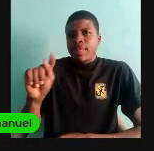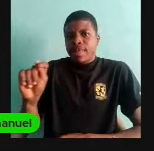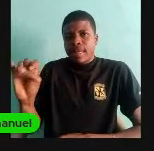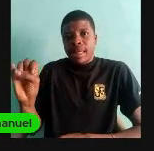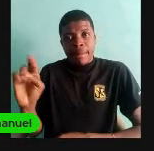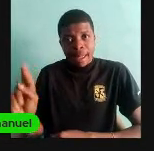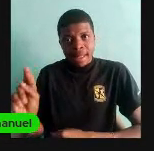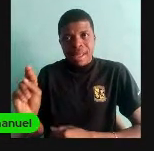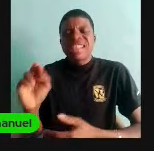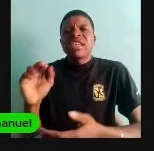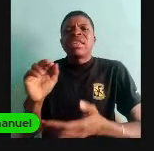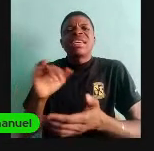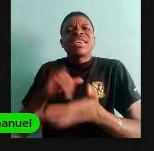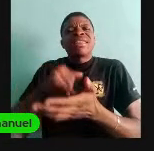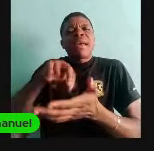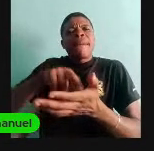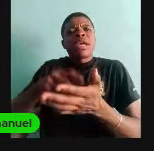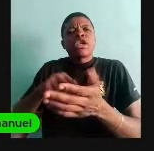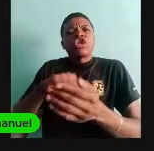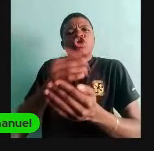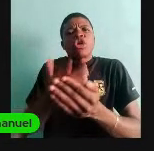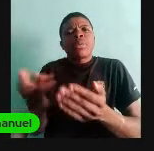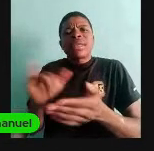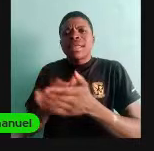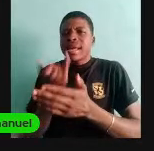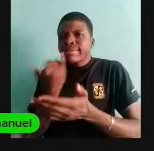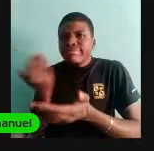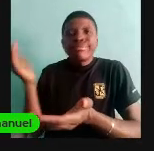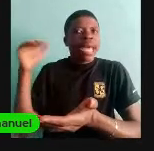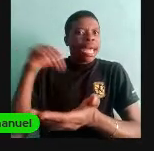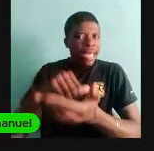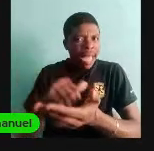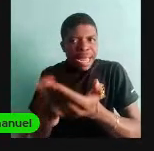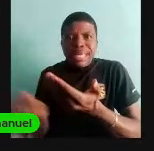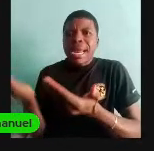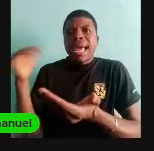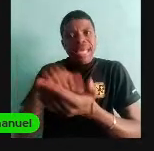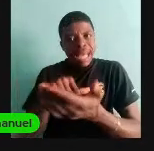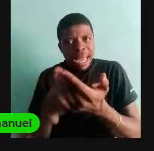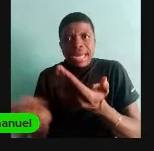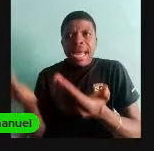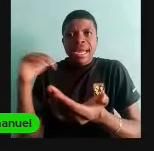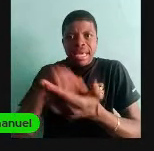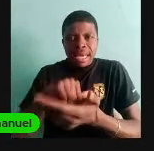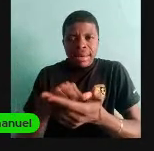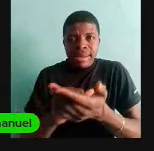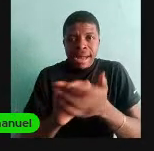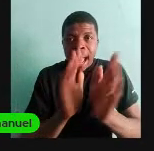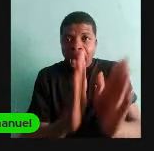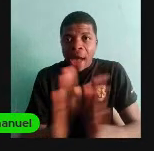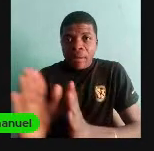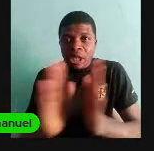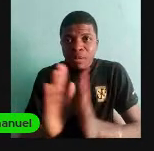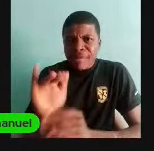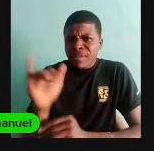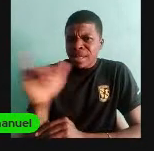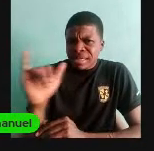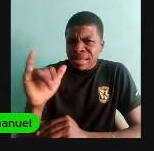something repeating itself over and over again. Like that's why I made example earlier with arrangement of